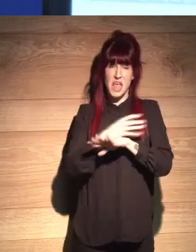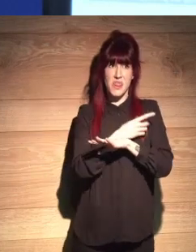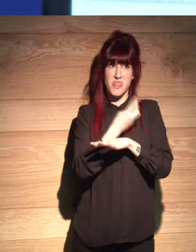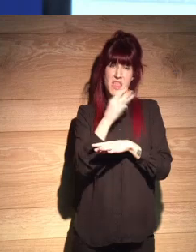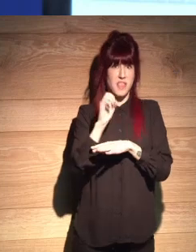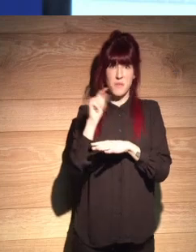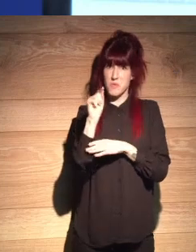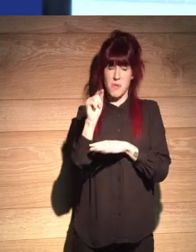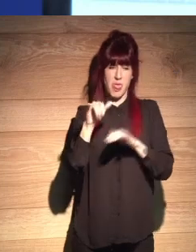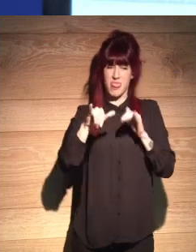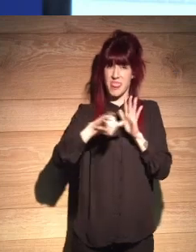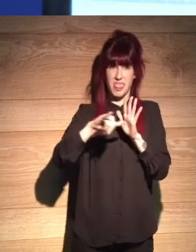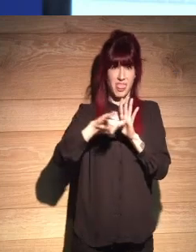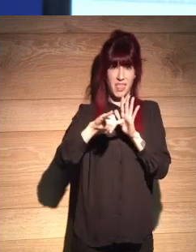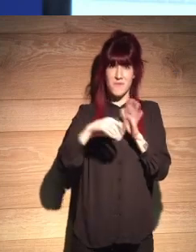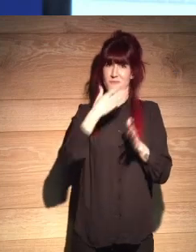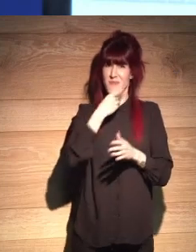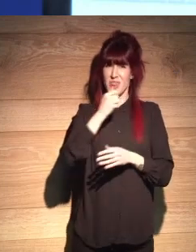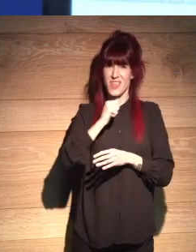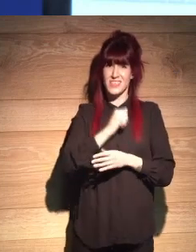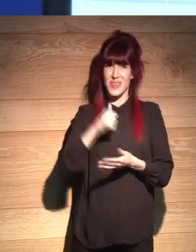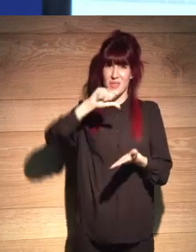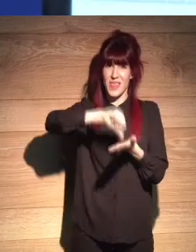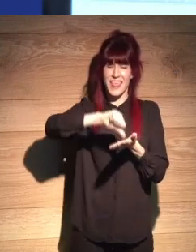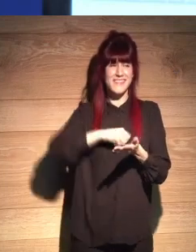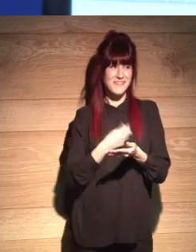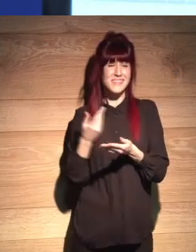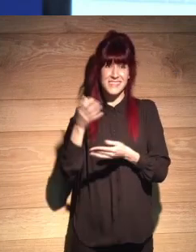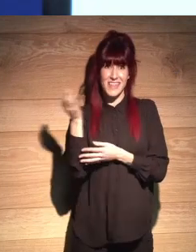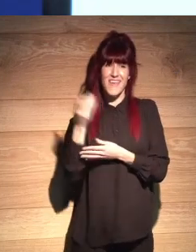Stockholm. A beautiful city, so you should go there.